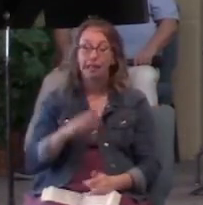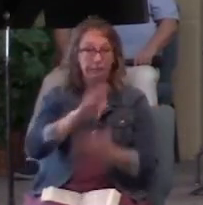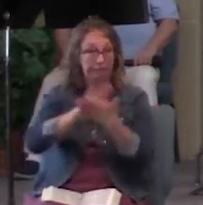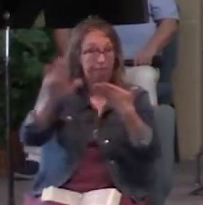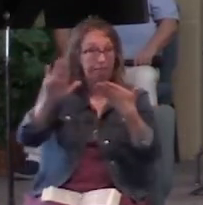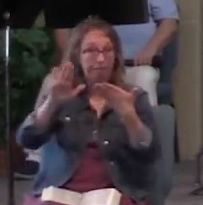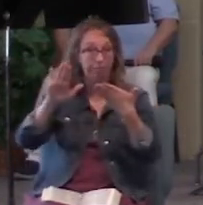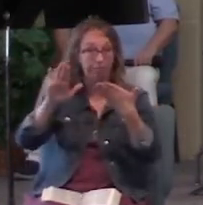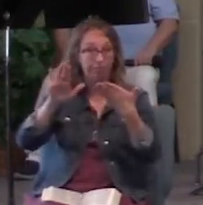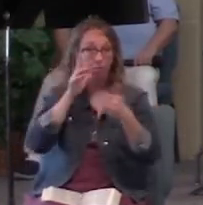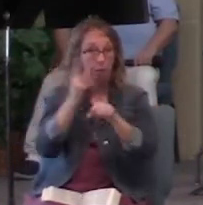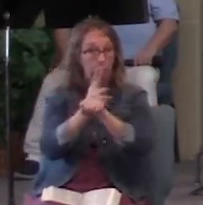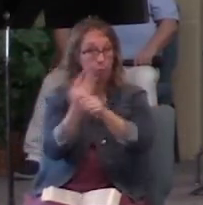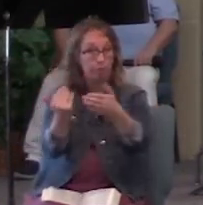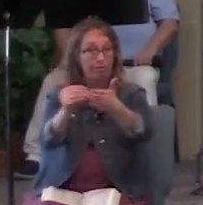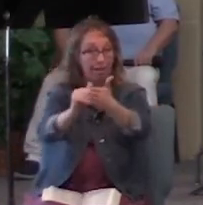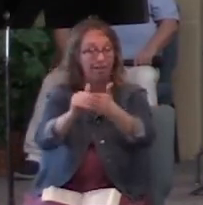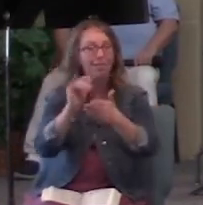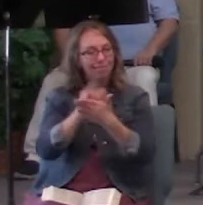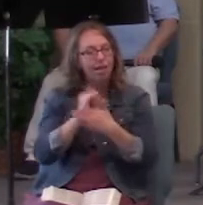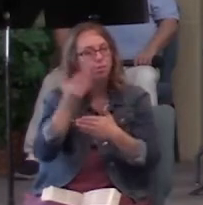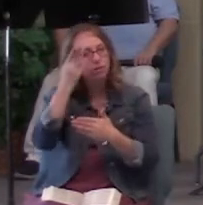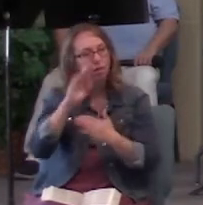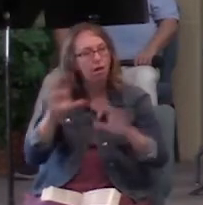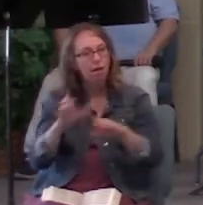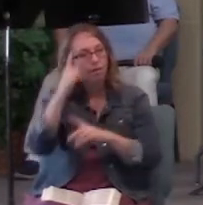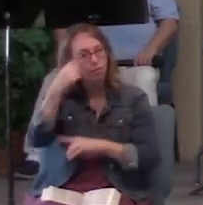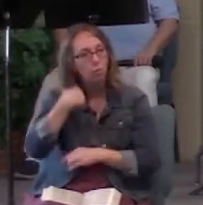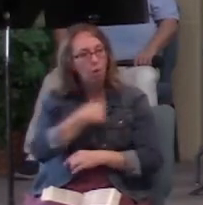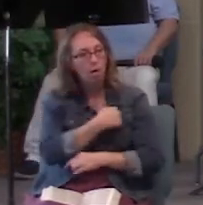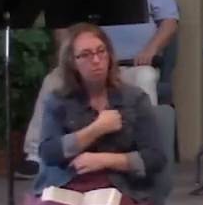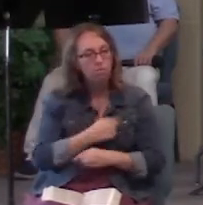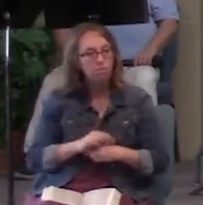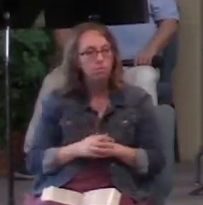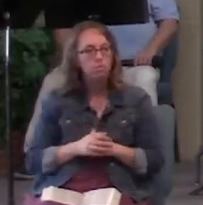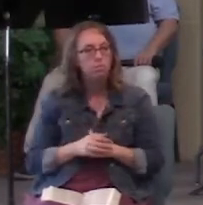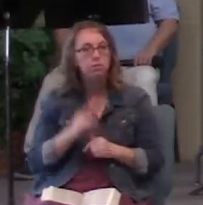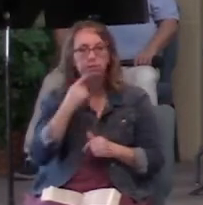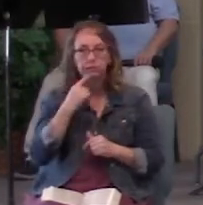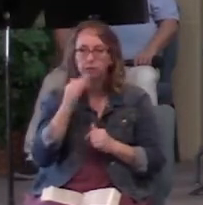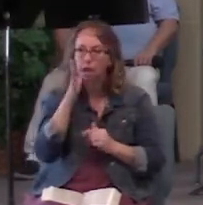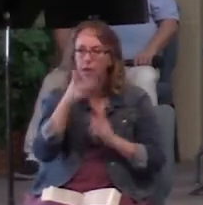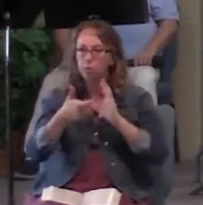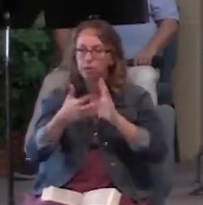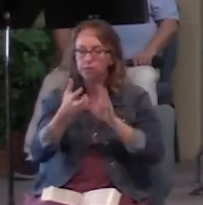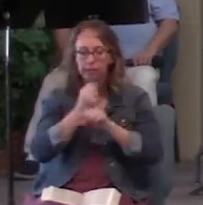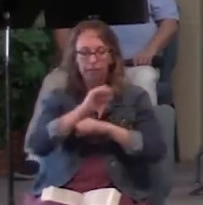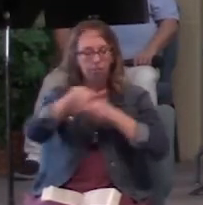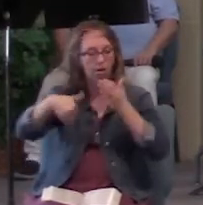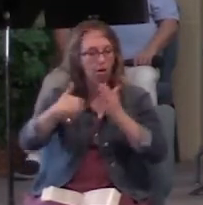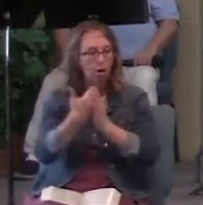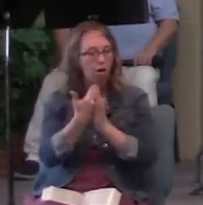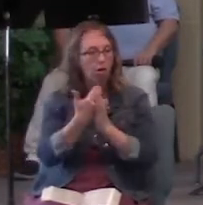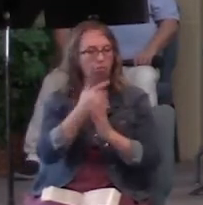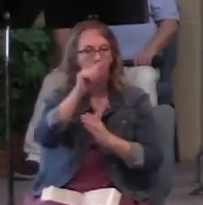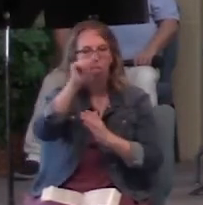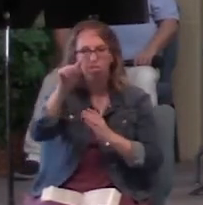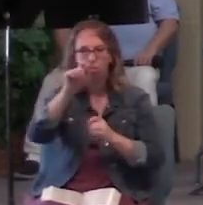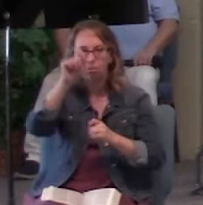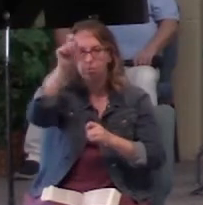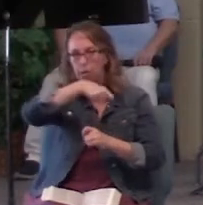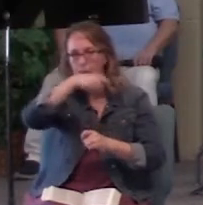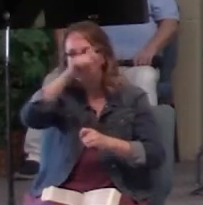clean to be used again. And that's what God does for us. He says, I'm going to take all of those marks, all of